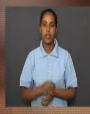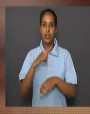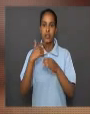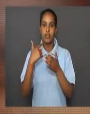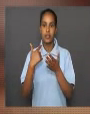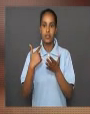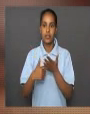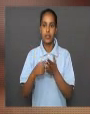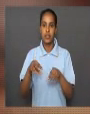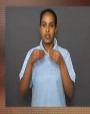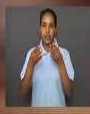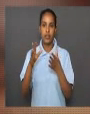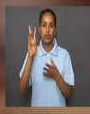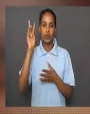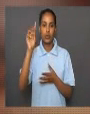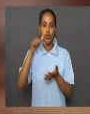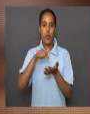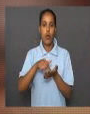This gives us